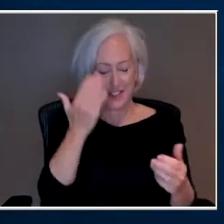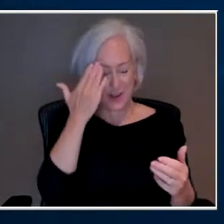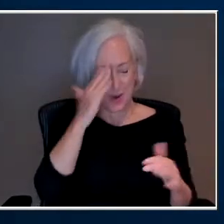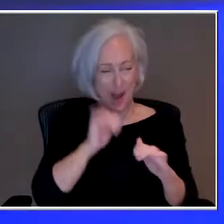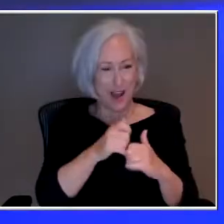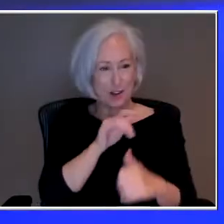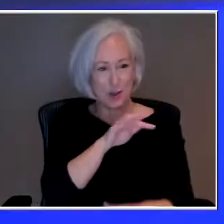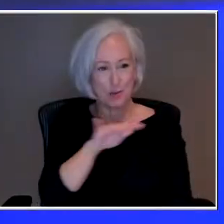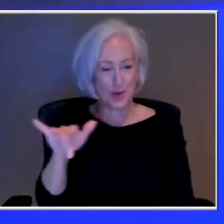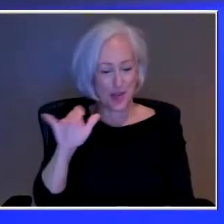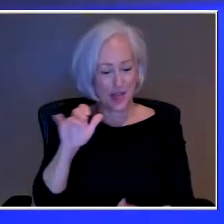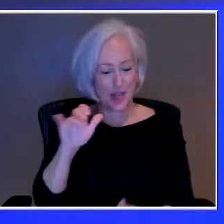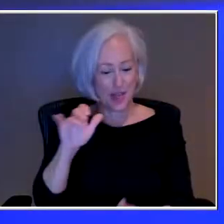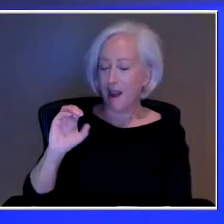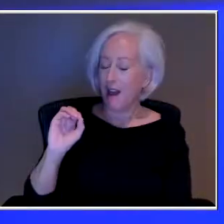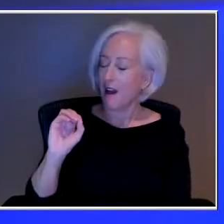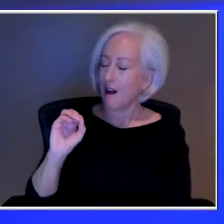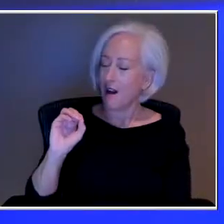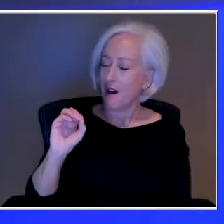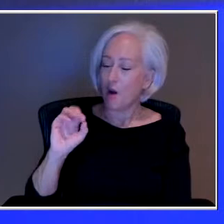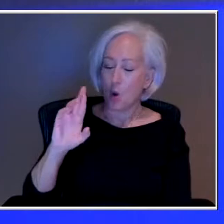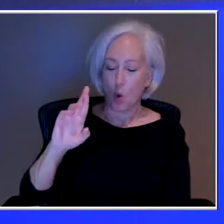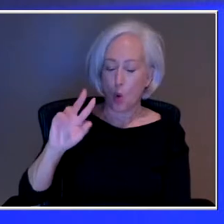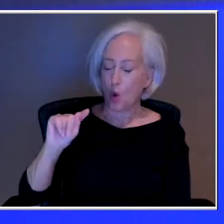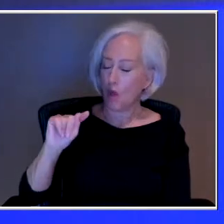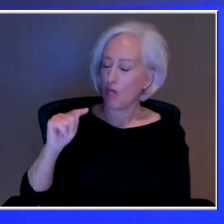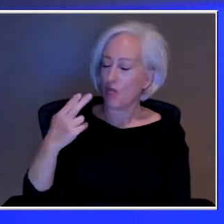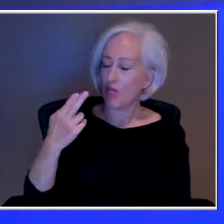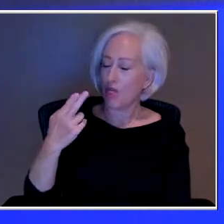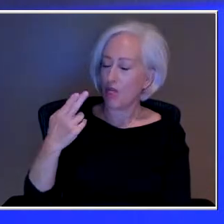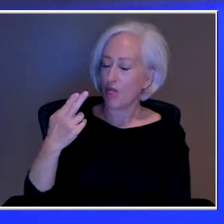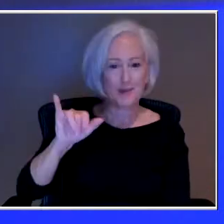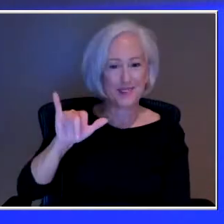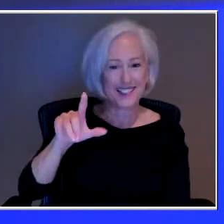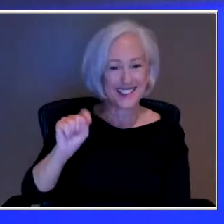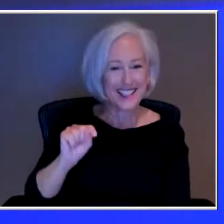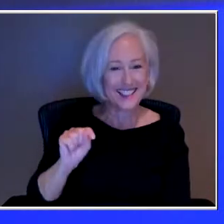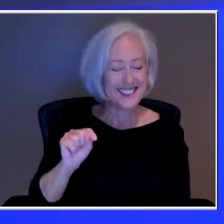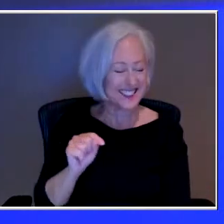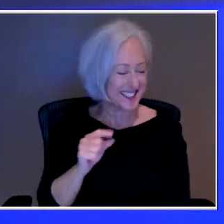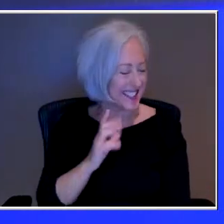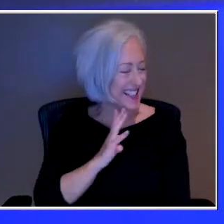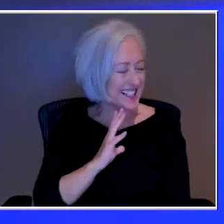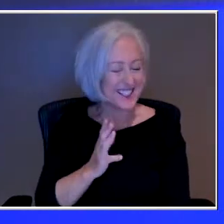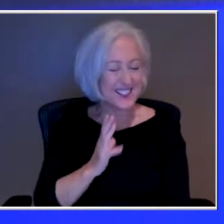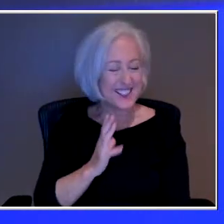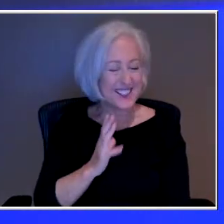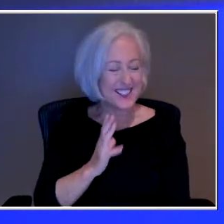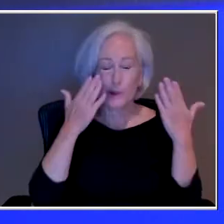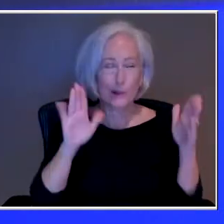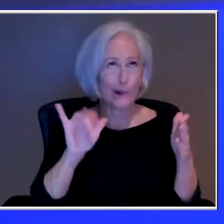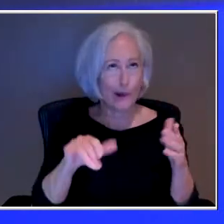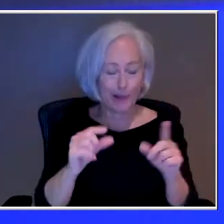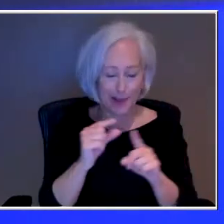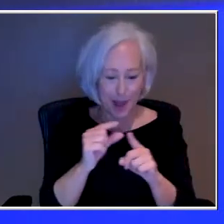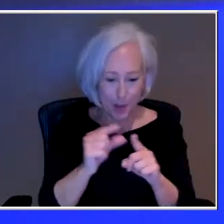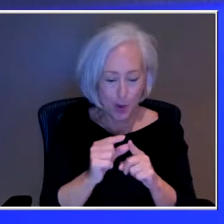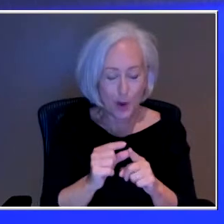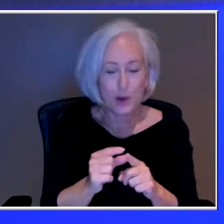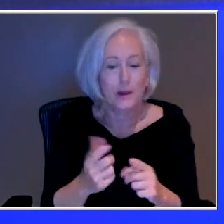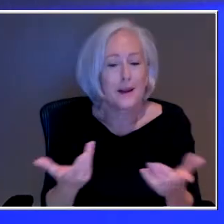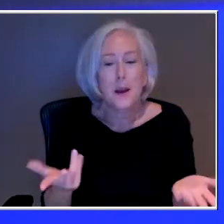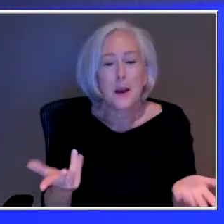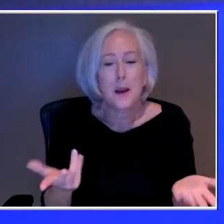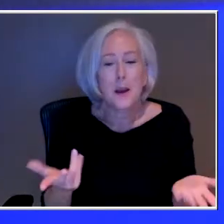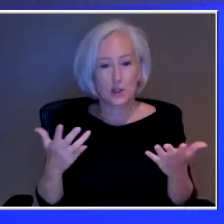it's an orthoptist. It's okay, no one knows what it is. But essentially the easiest way to tell you what that is kind of like a PA to a